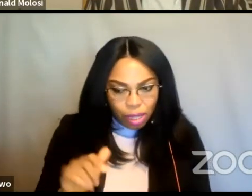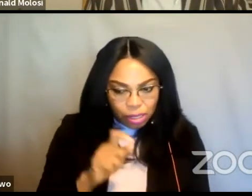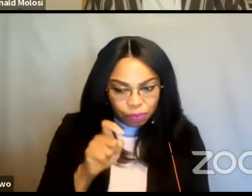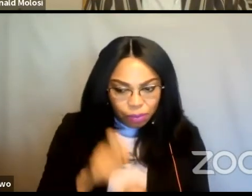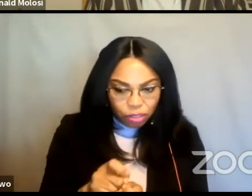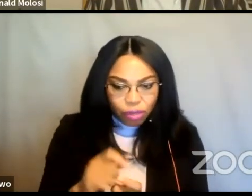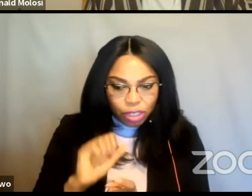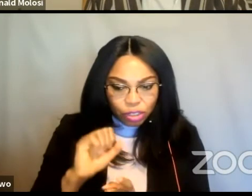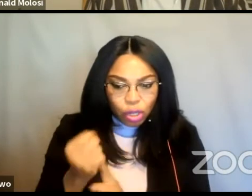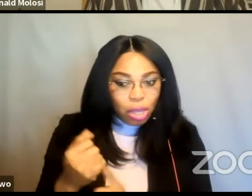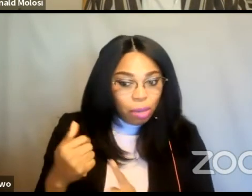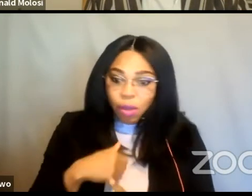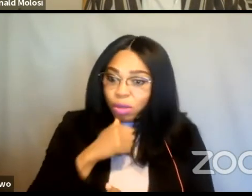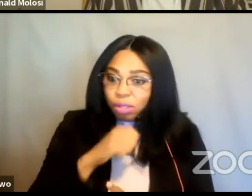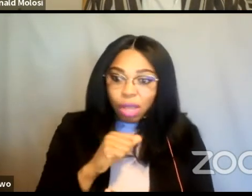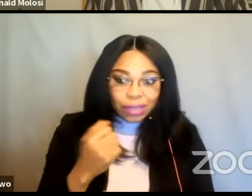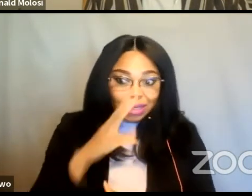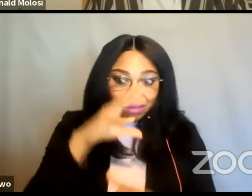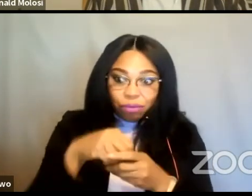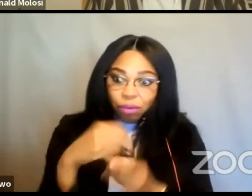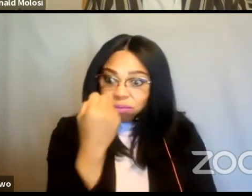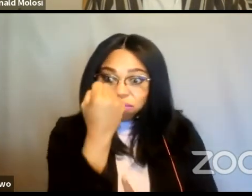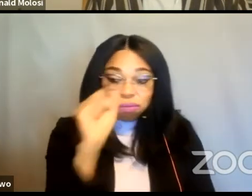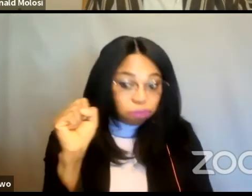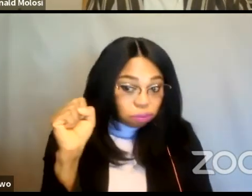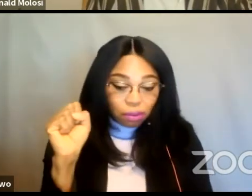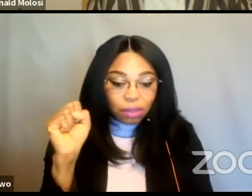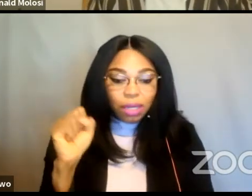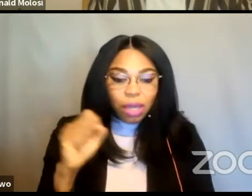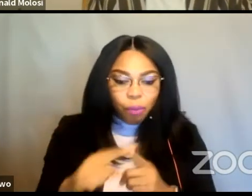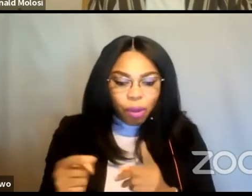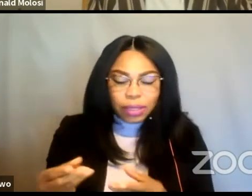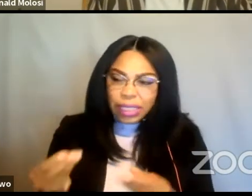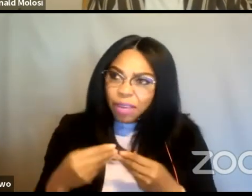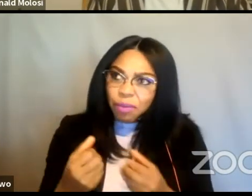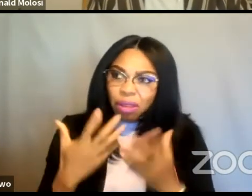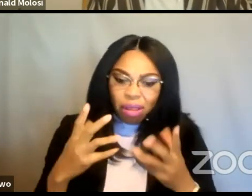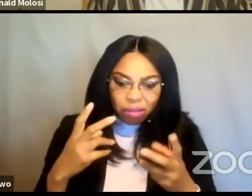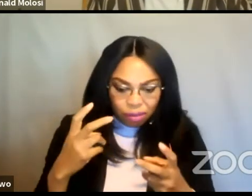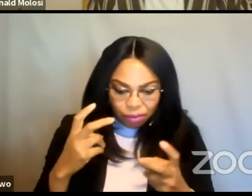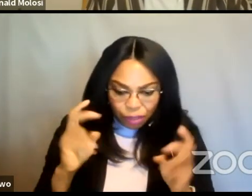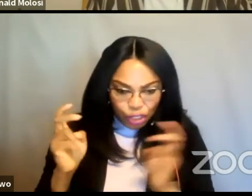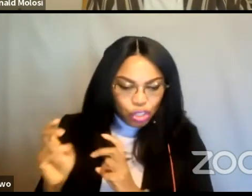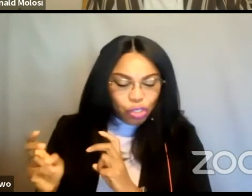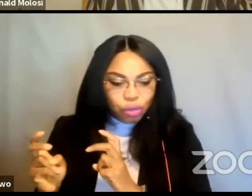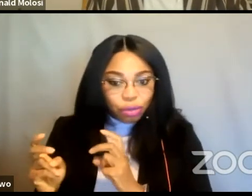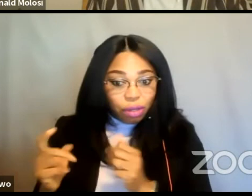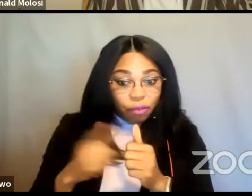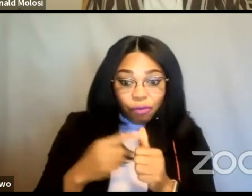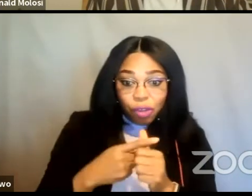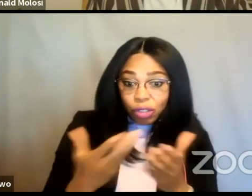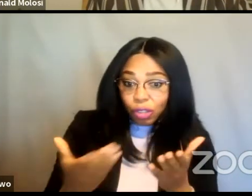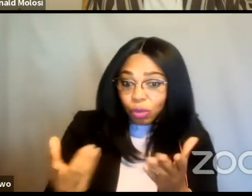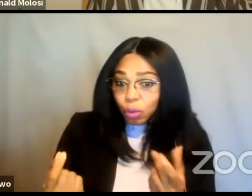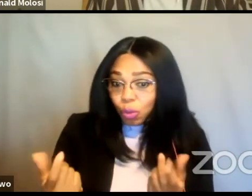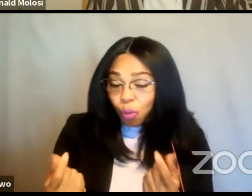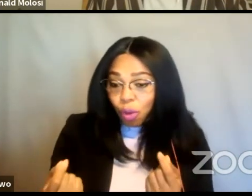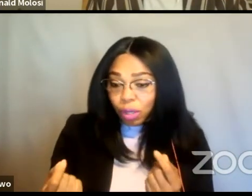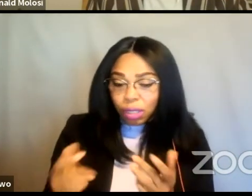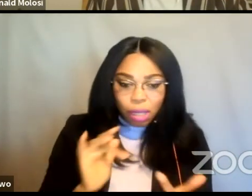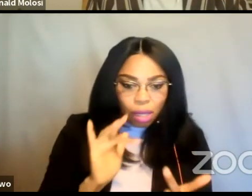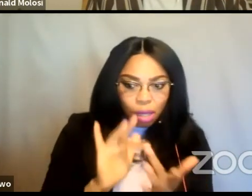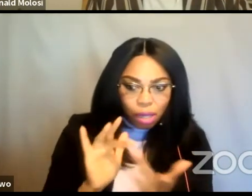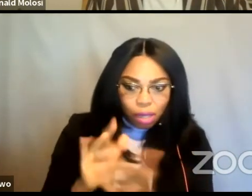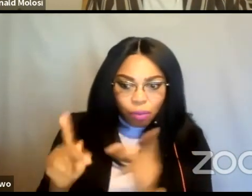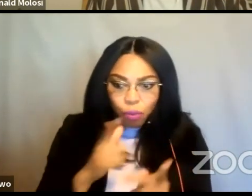in the protest, you know, it gave me so much issues. So the first thing I did was to go to people that really